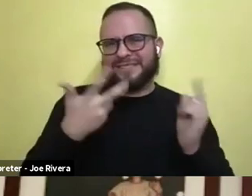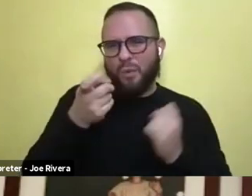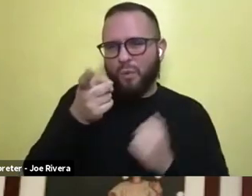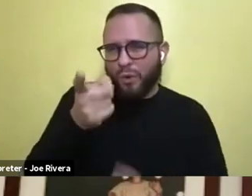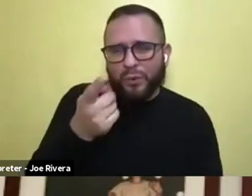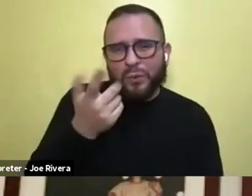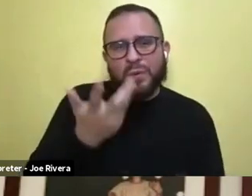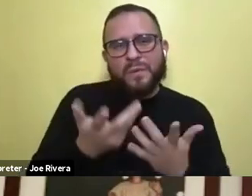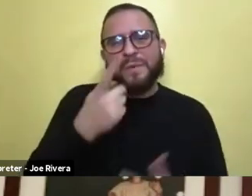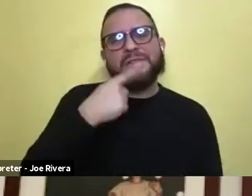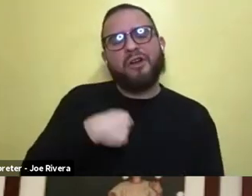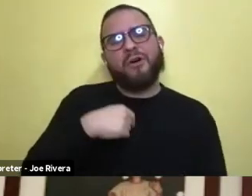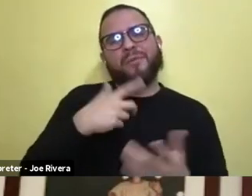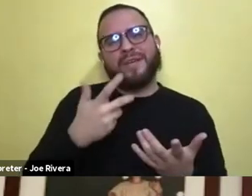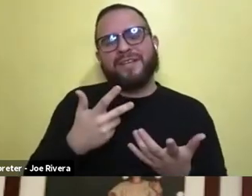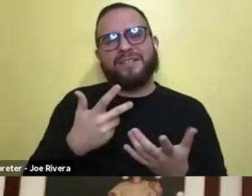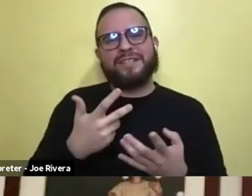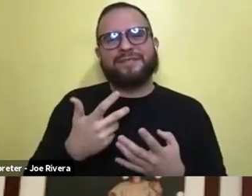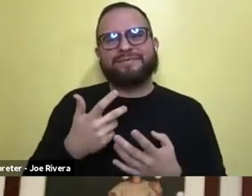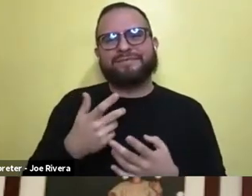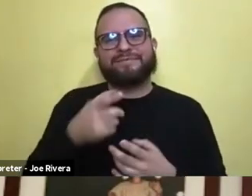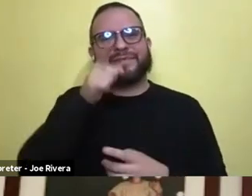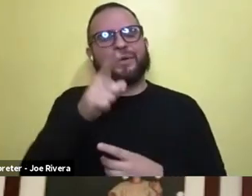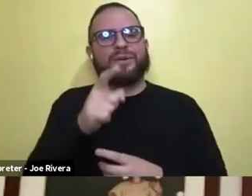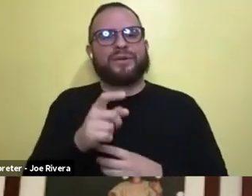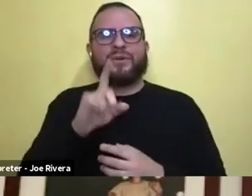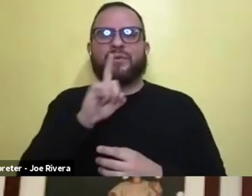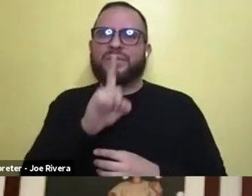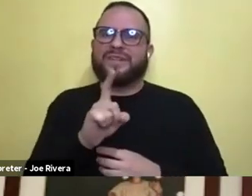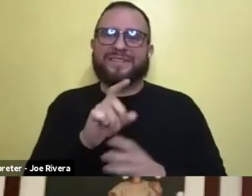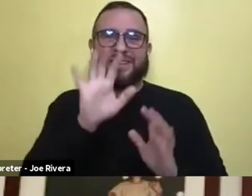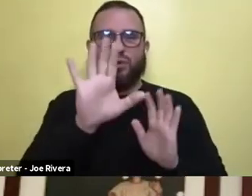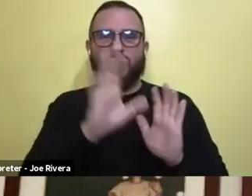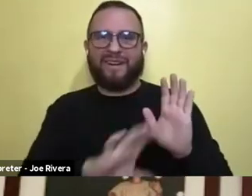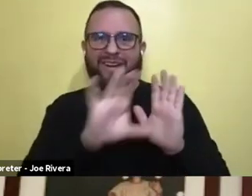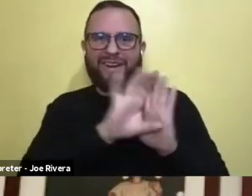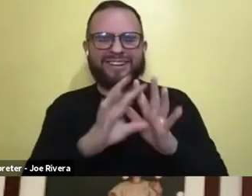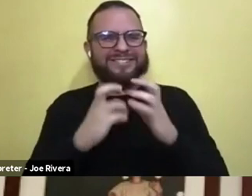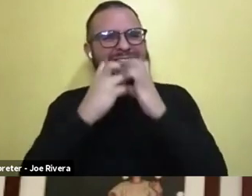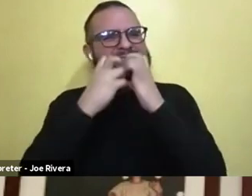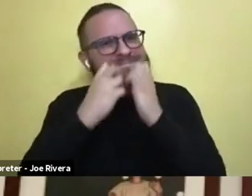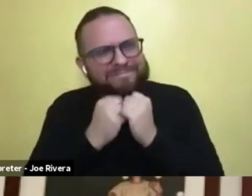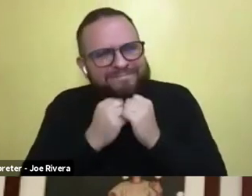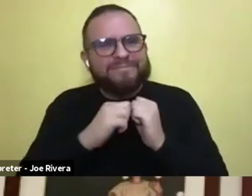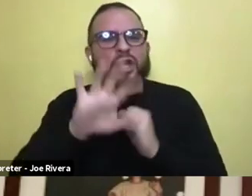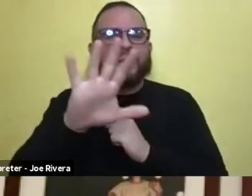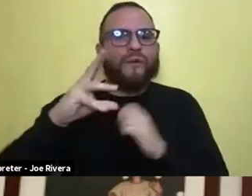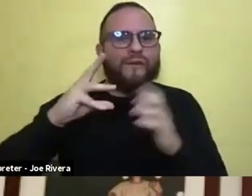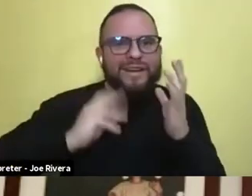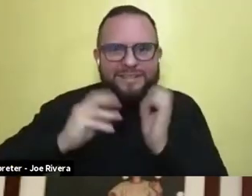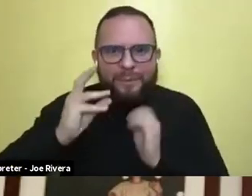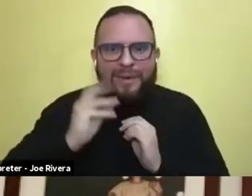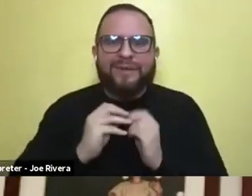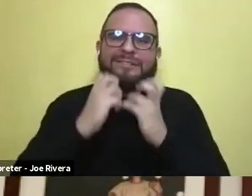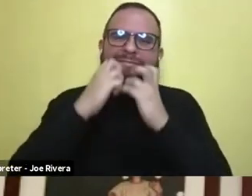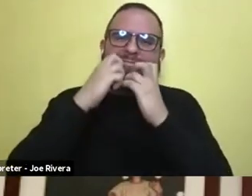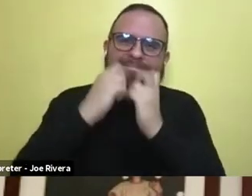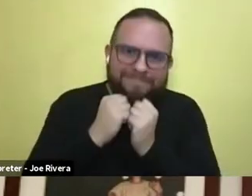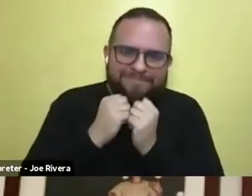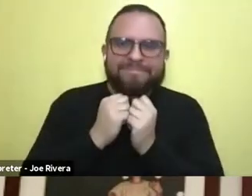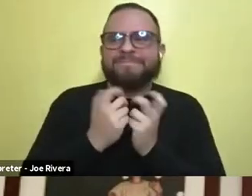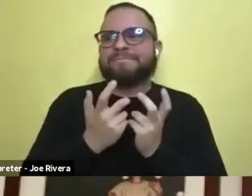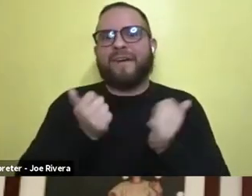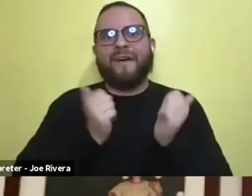about in terms of embracing this character, in terms of bracing your experience, you know, as an actor